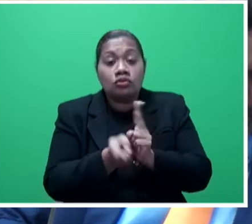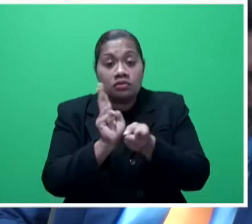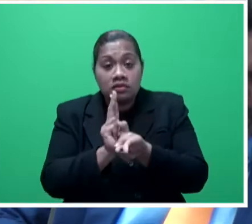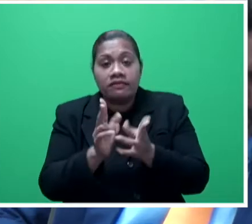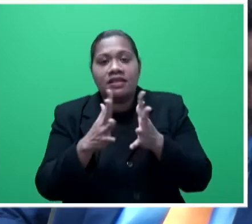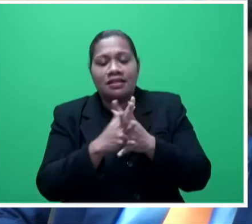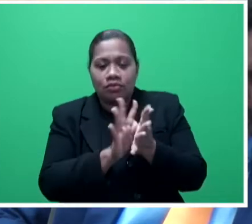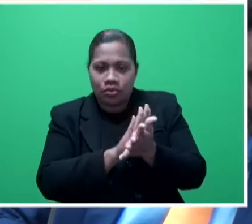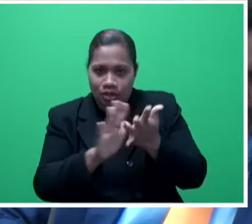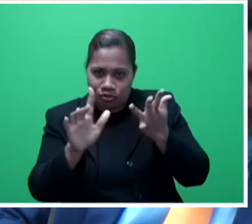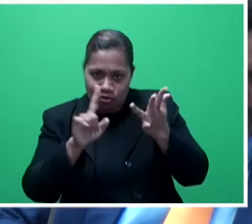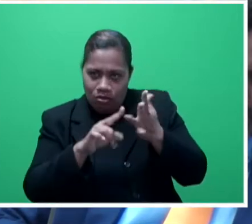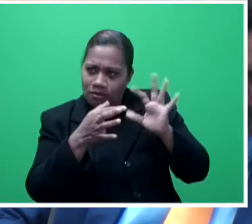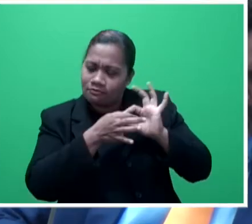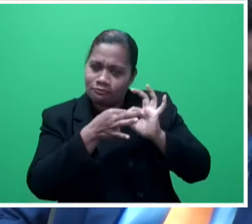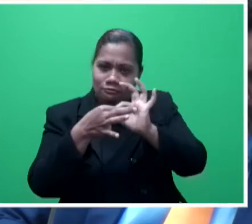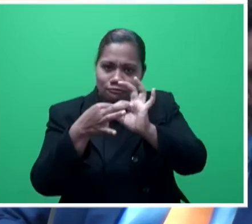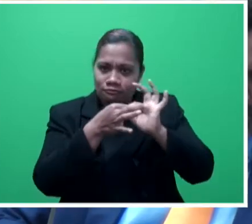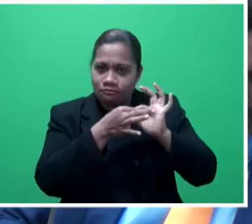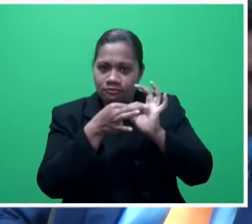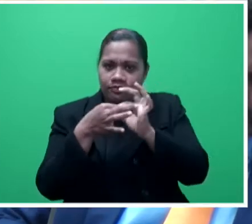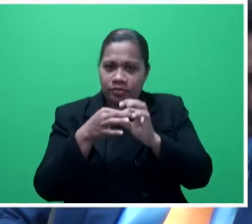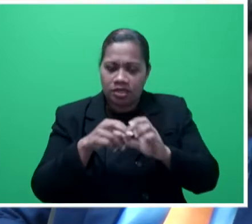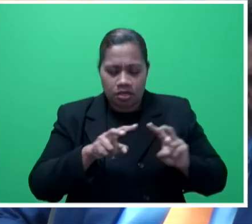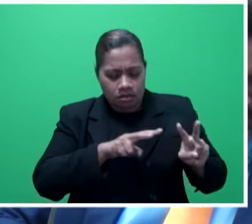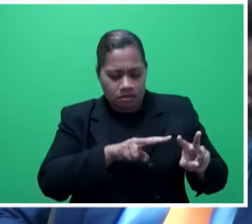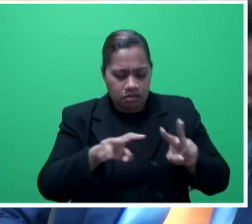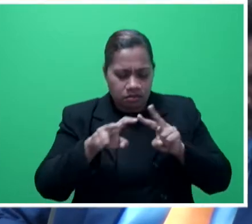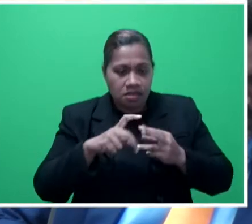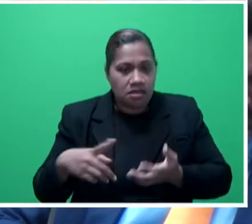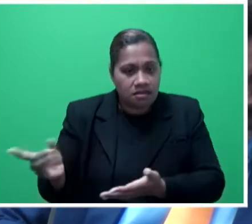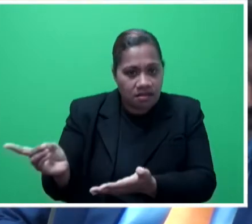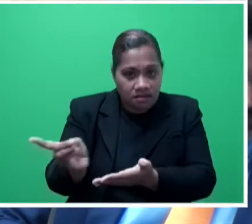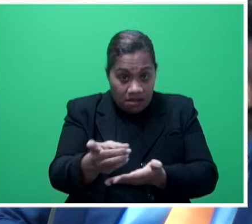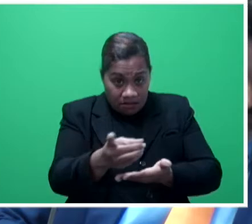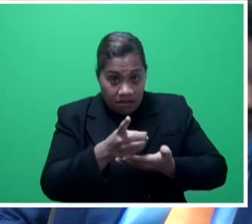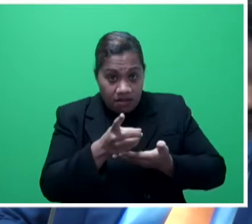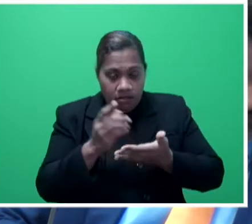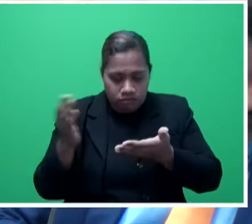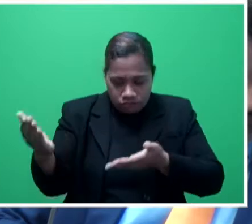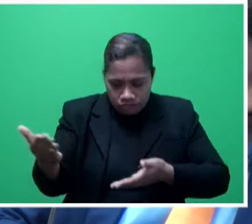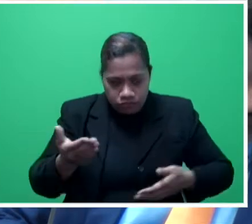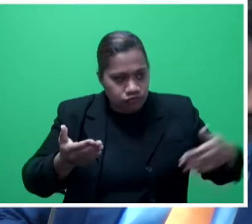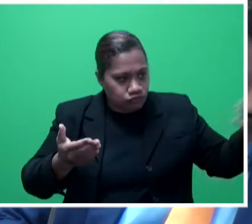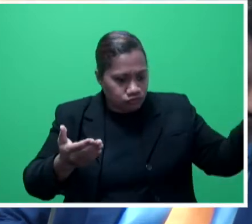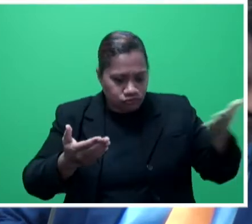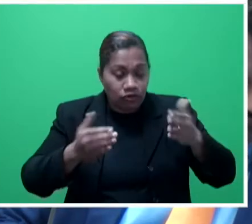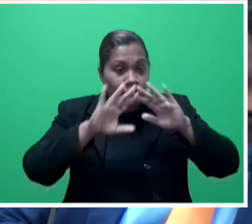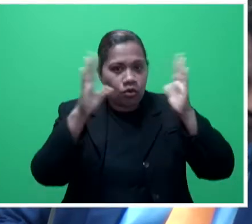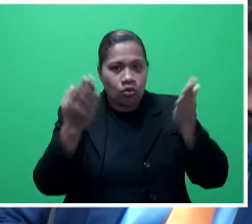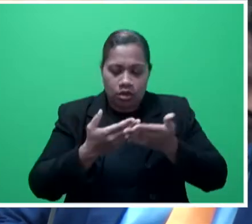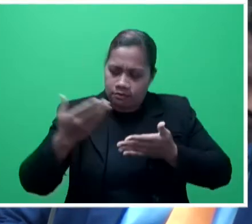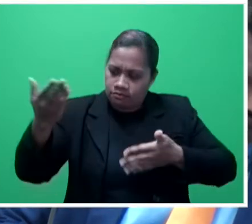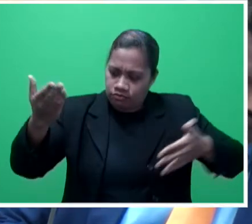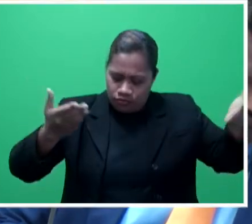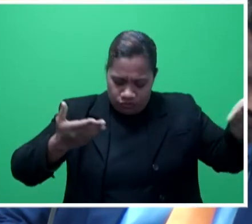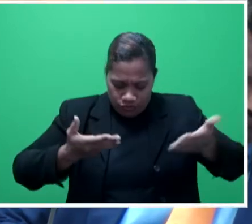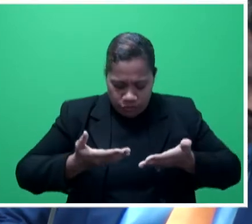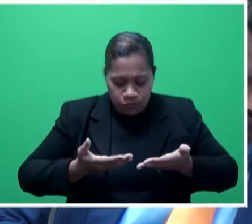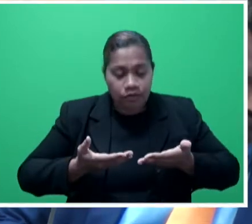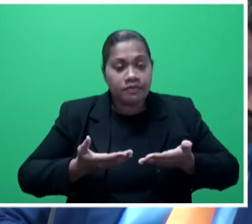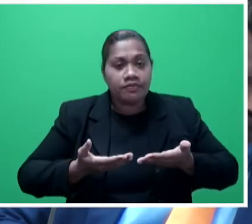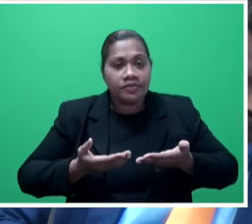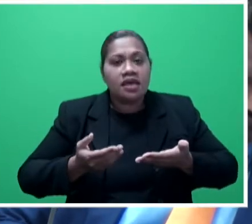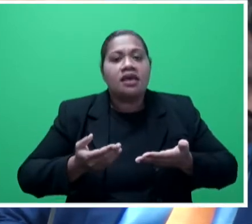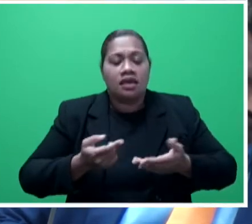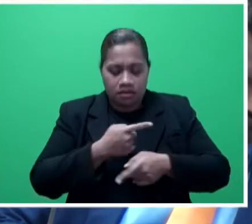at the data that comes and also the evidence that comes from around the world, but also we're looking at what is happening with